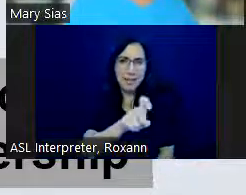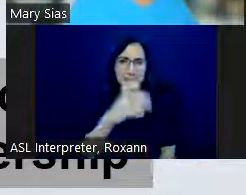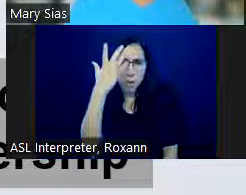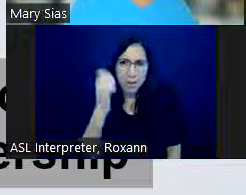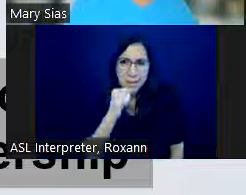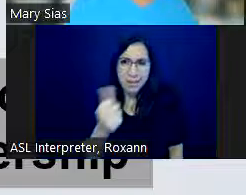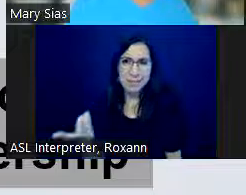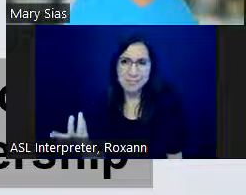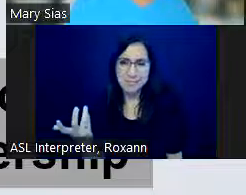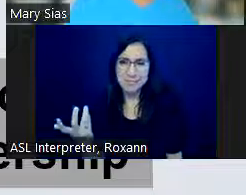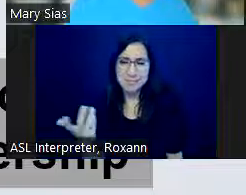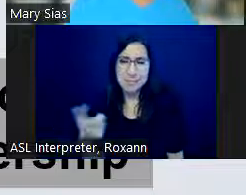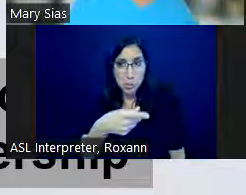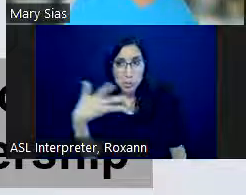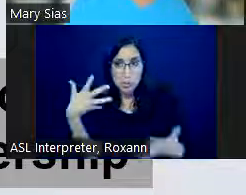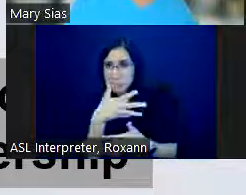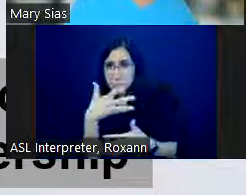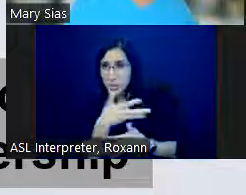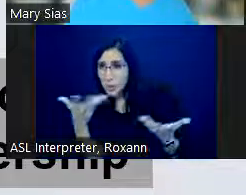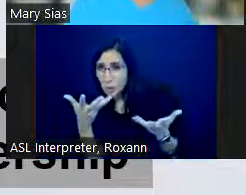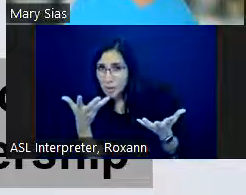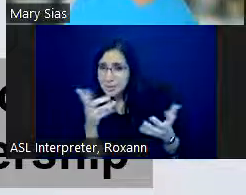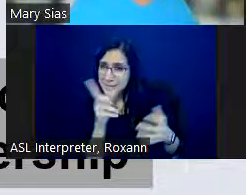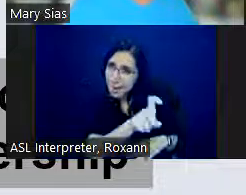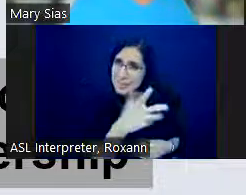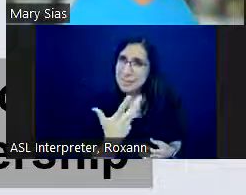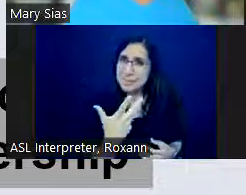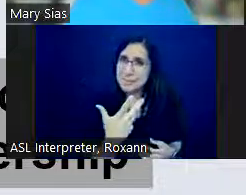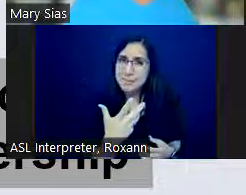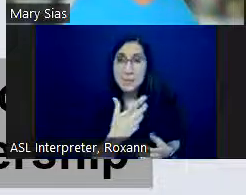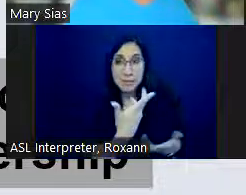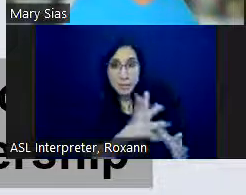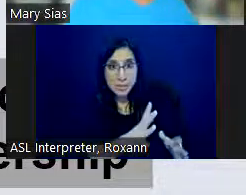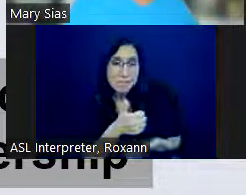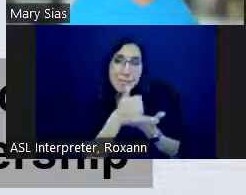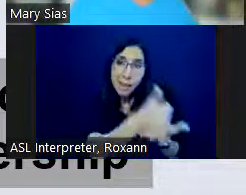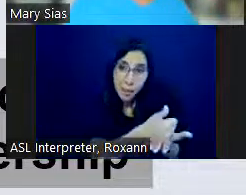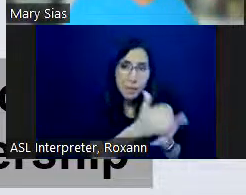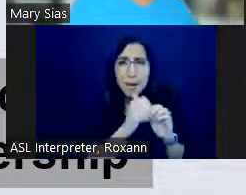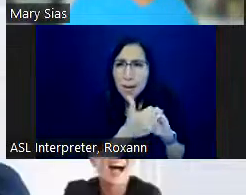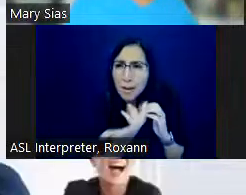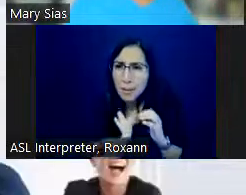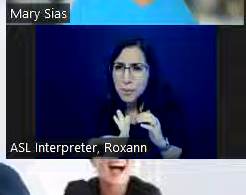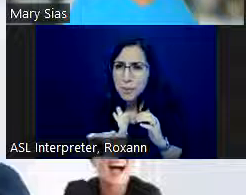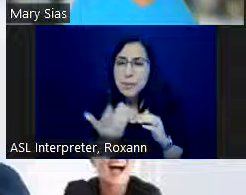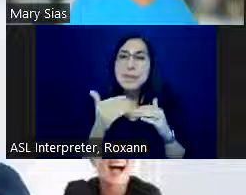What is the fear? And how can we help you with that? Next slide.